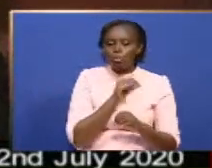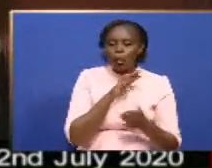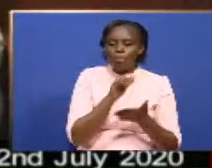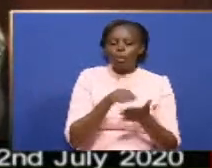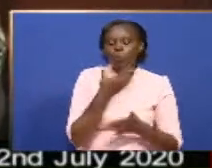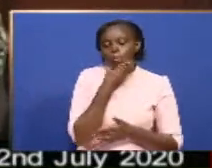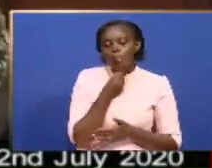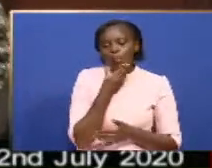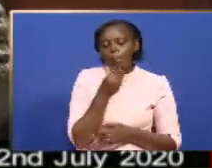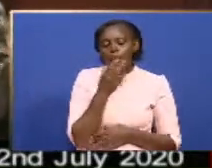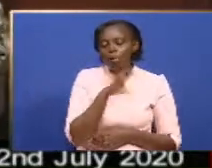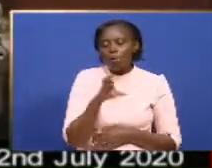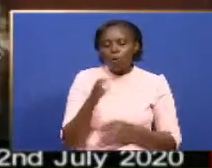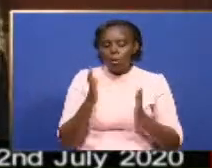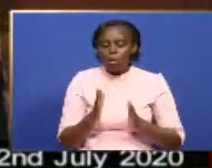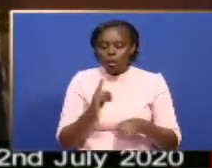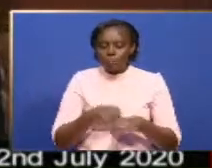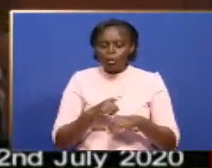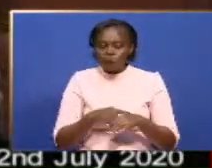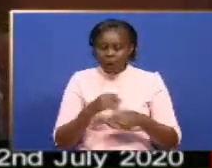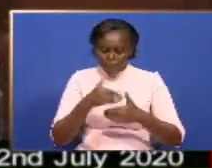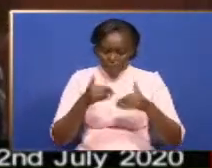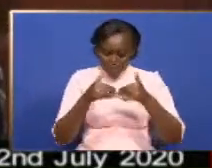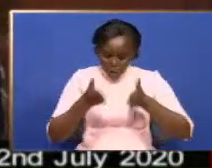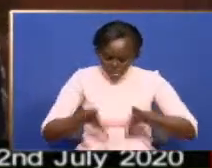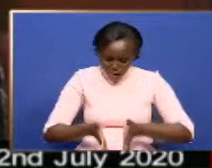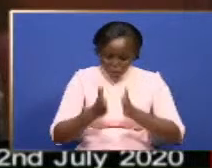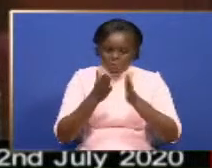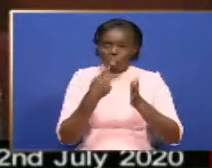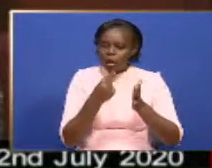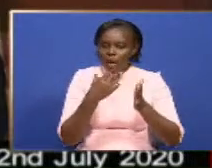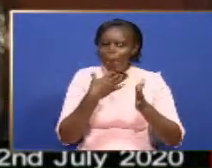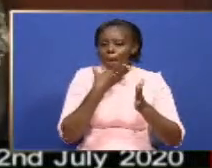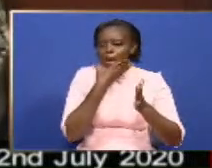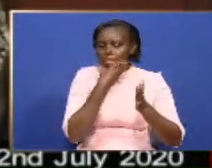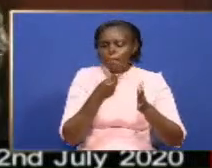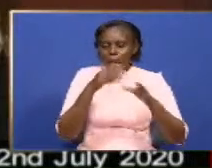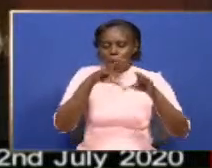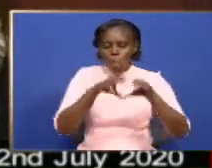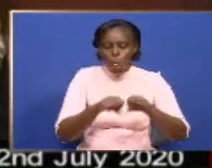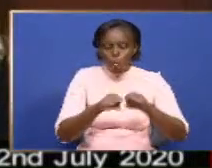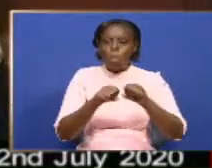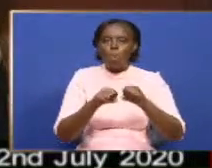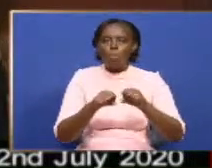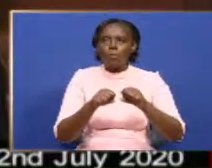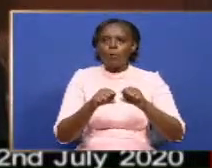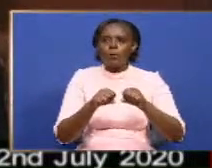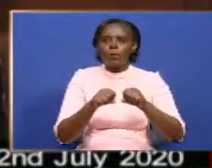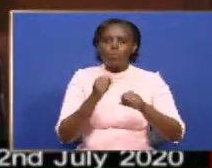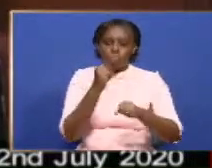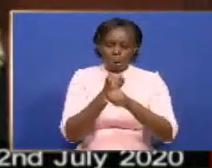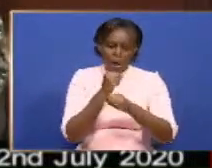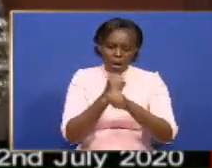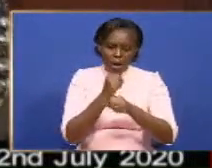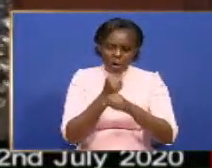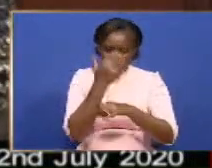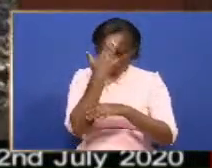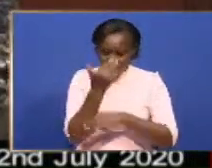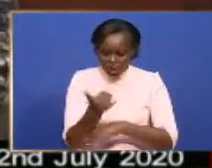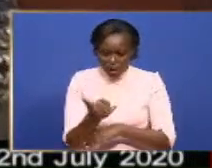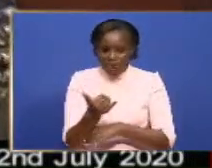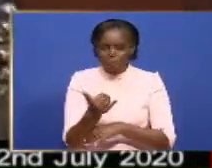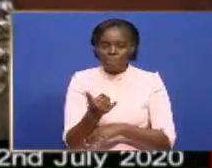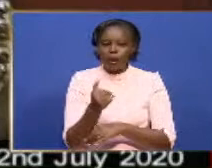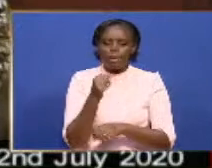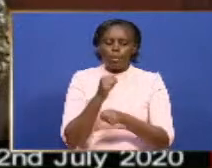men. Like during the road construction, they say the men are grabbing the casual works because